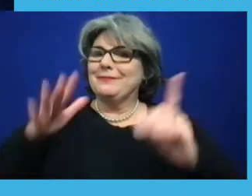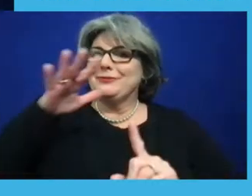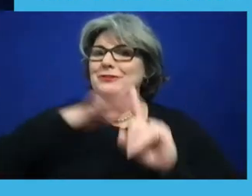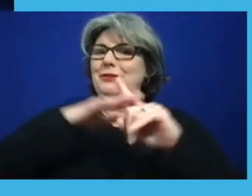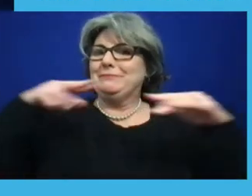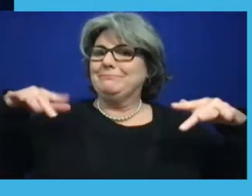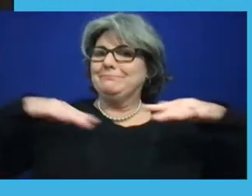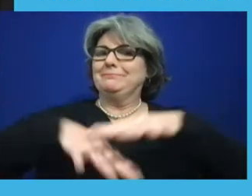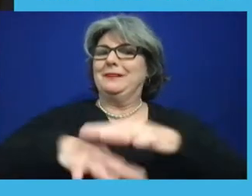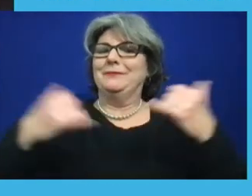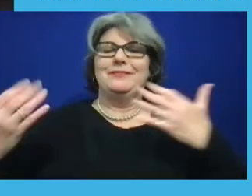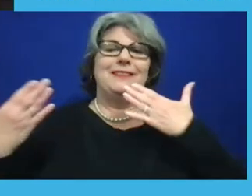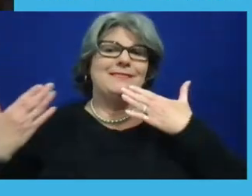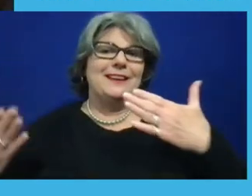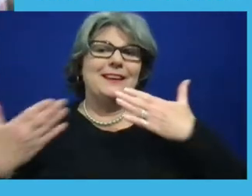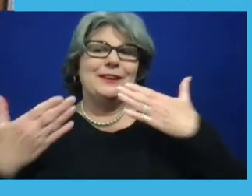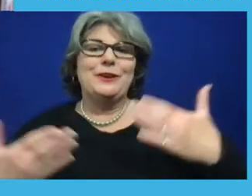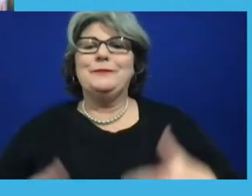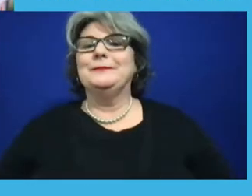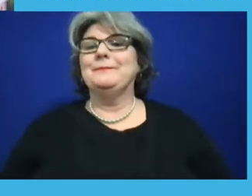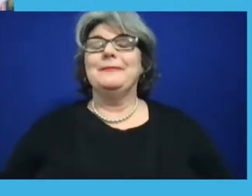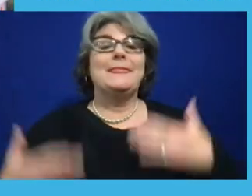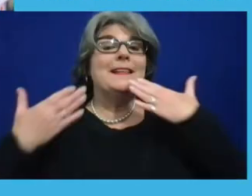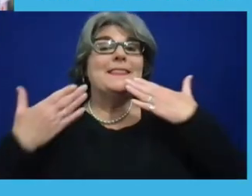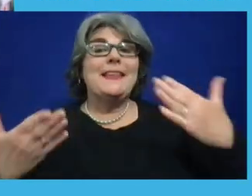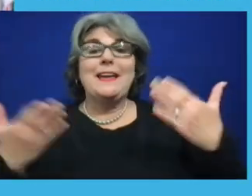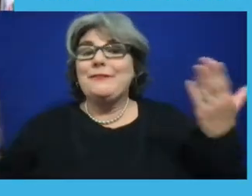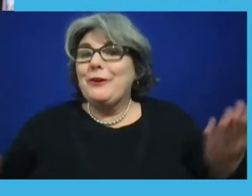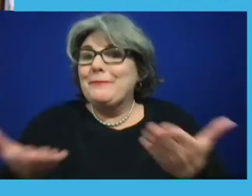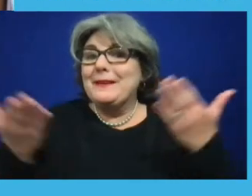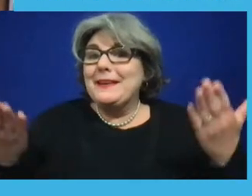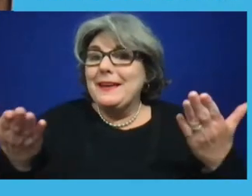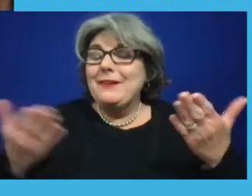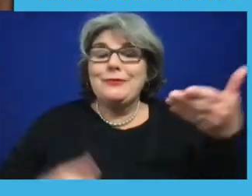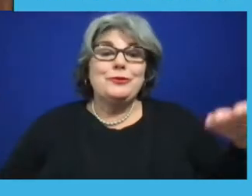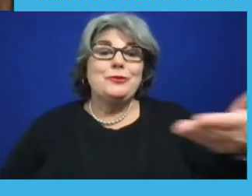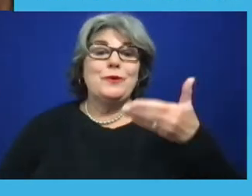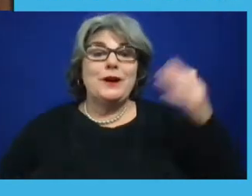Y'all look beautiful this evening. Thank you so much for being here.